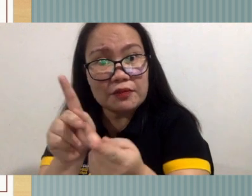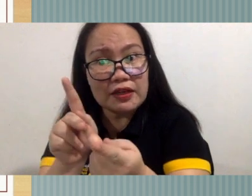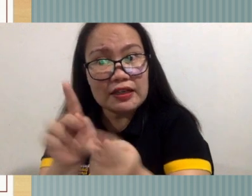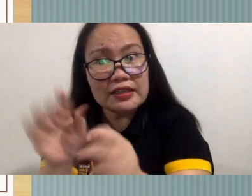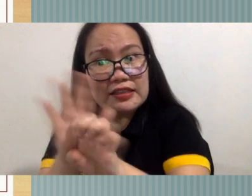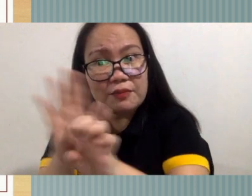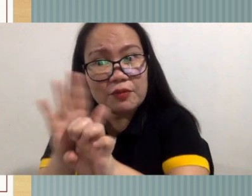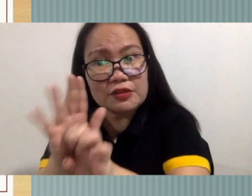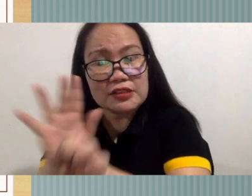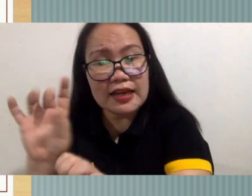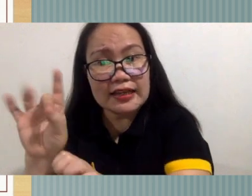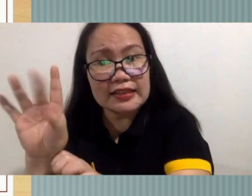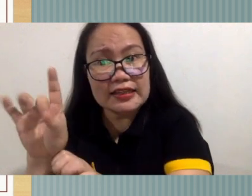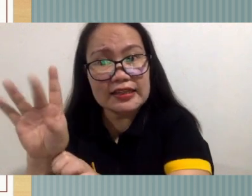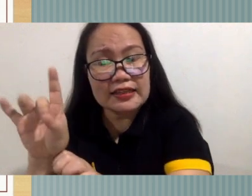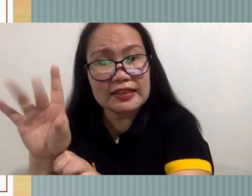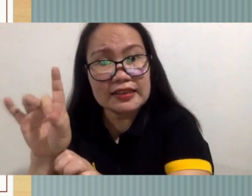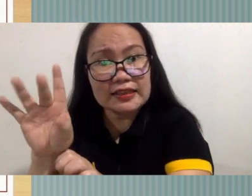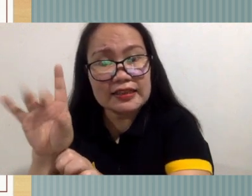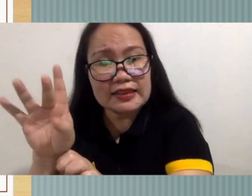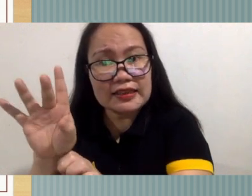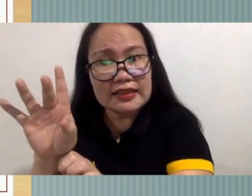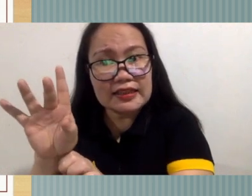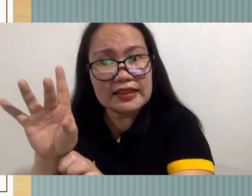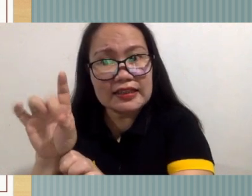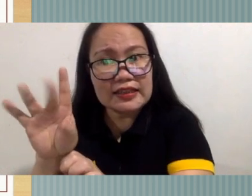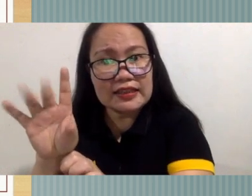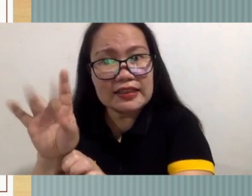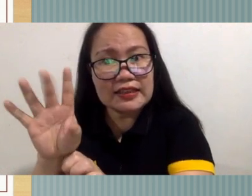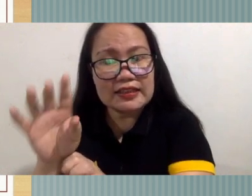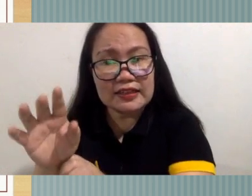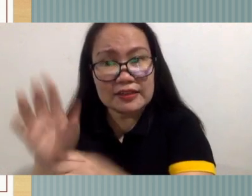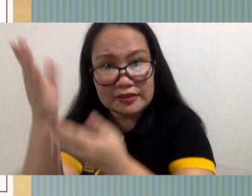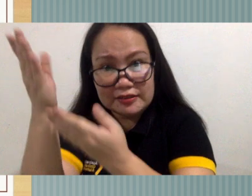may perfect square. Okay, let's have an example.